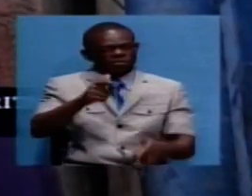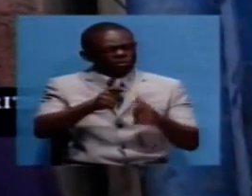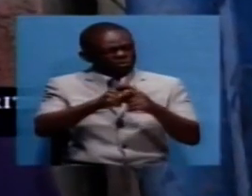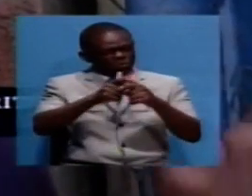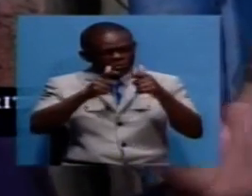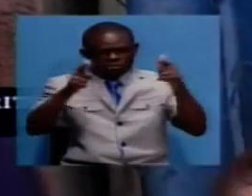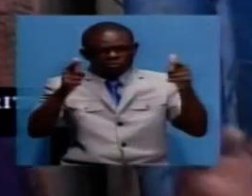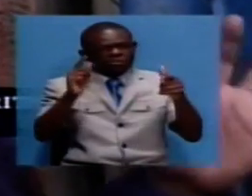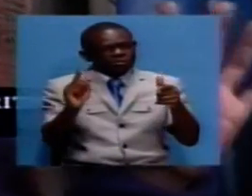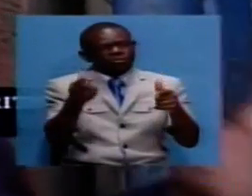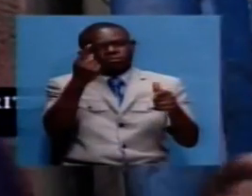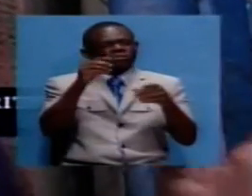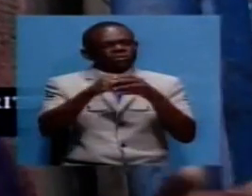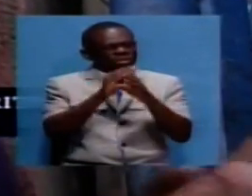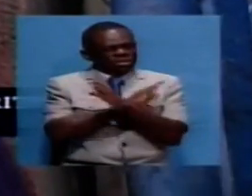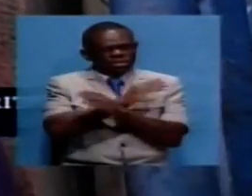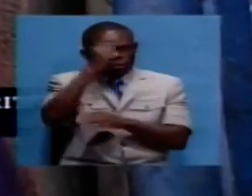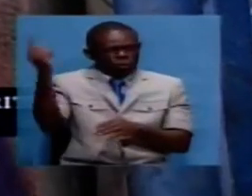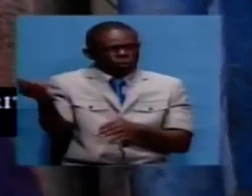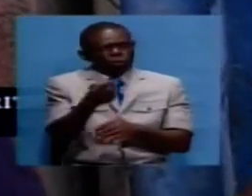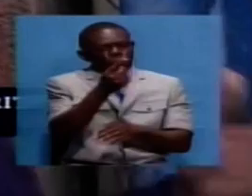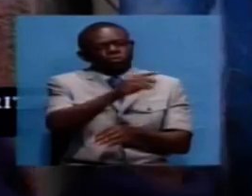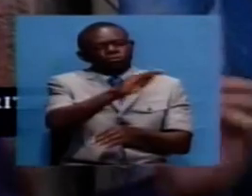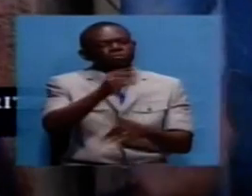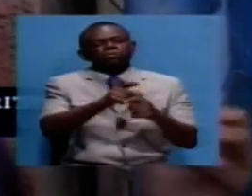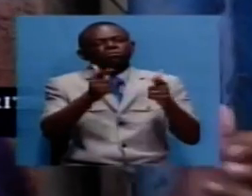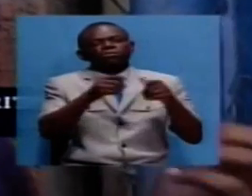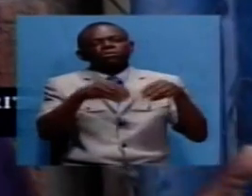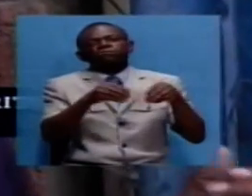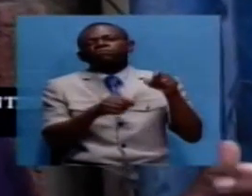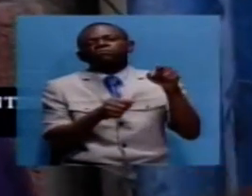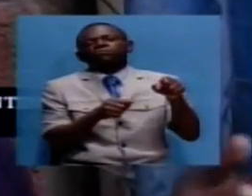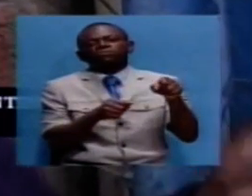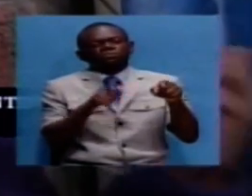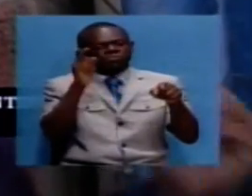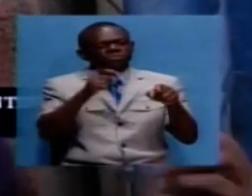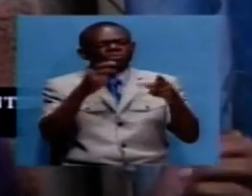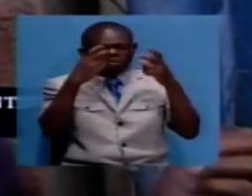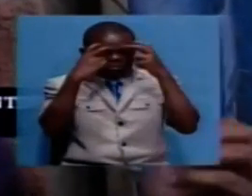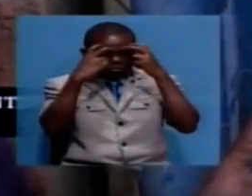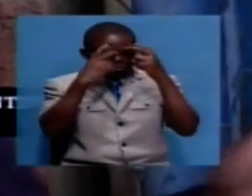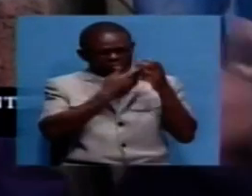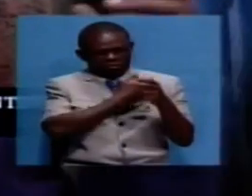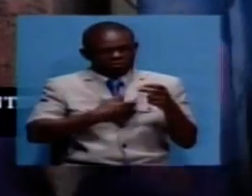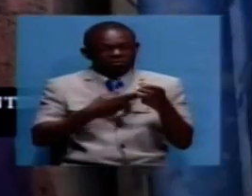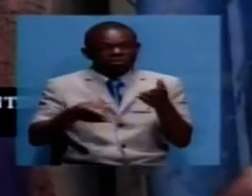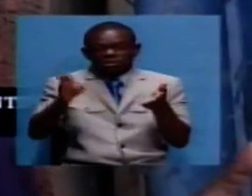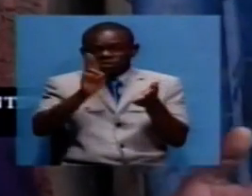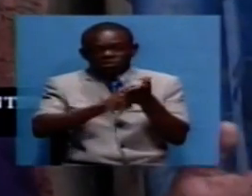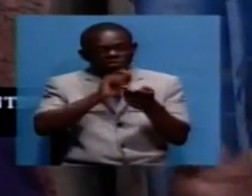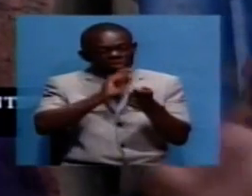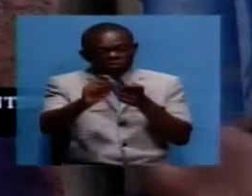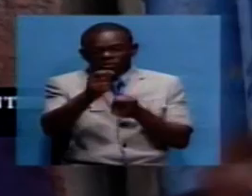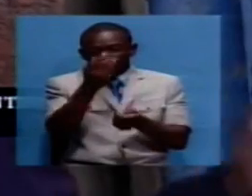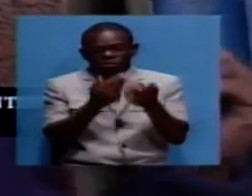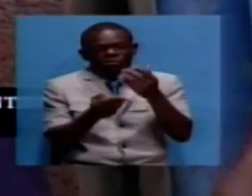Hii market ifunika inkanela security yakuti notativika bweze pofuti because yamene chachitika pa ini big disaster